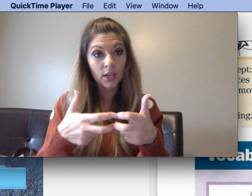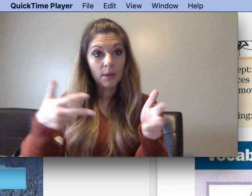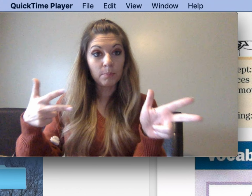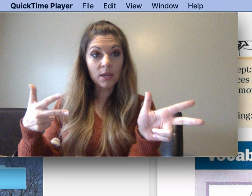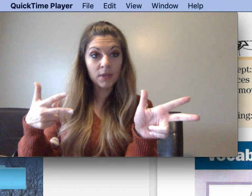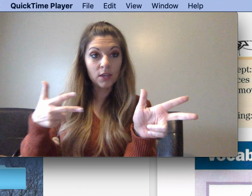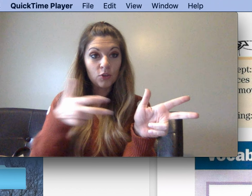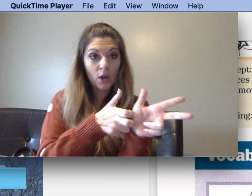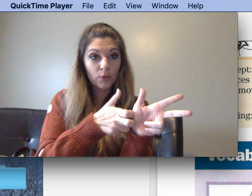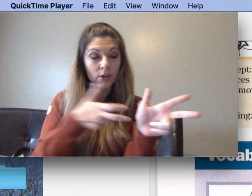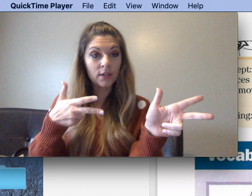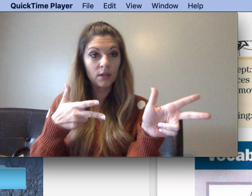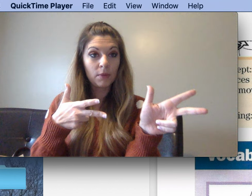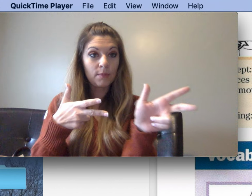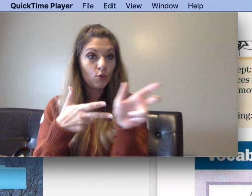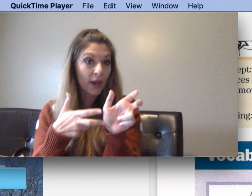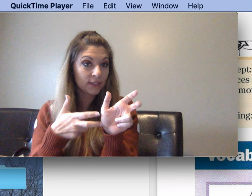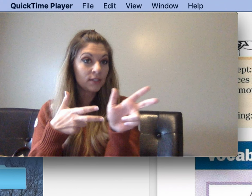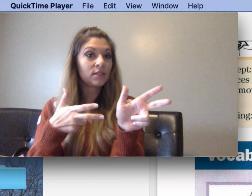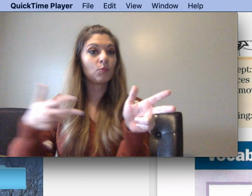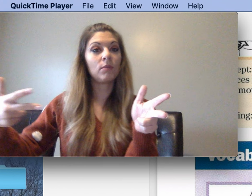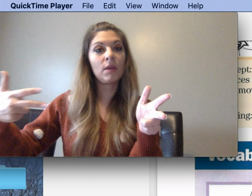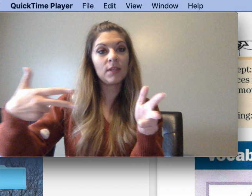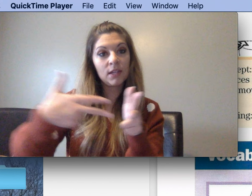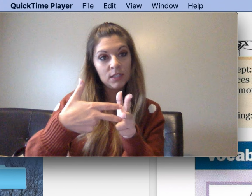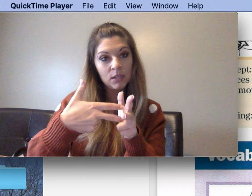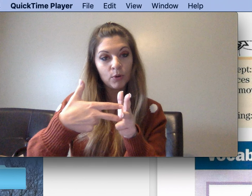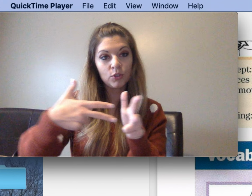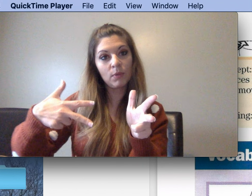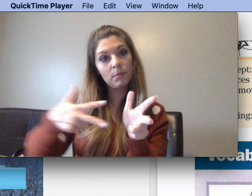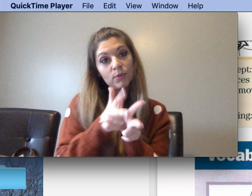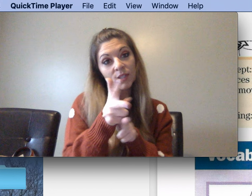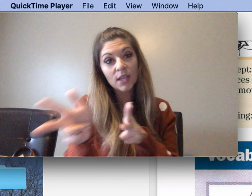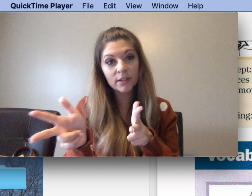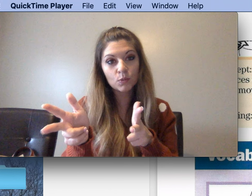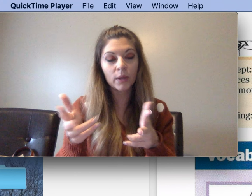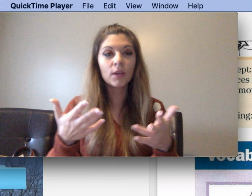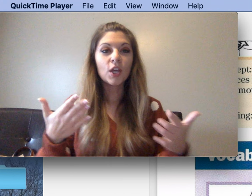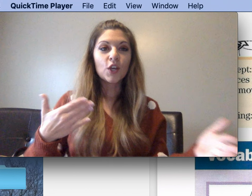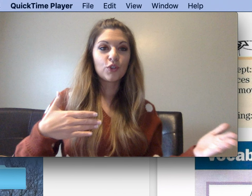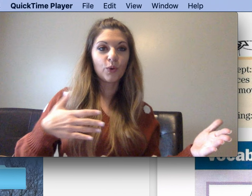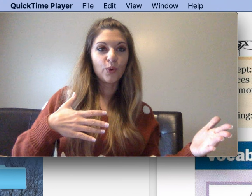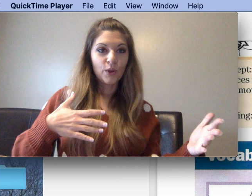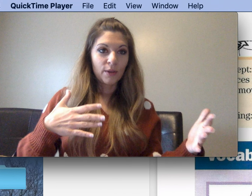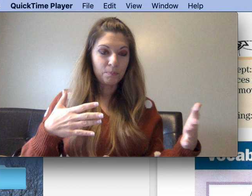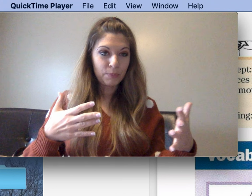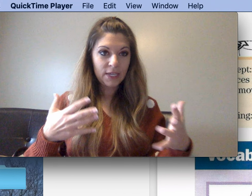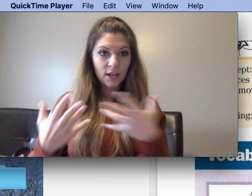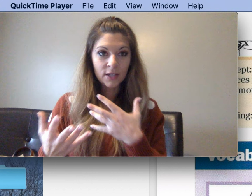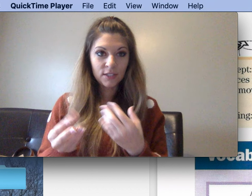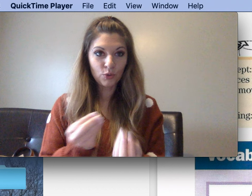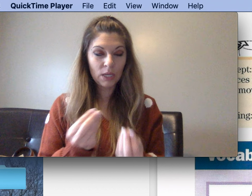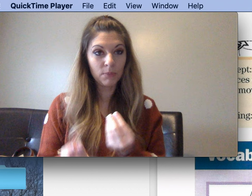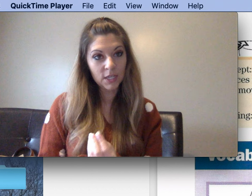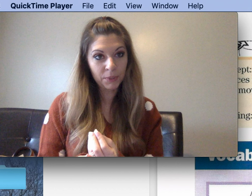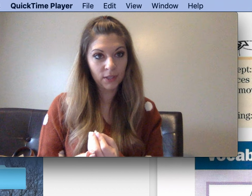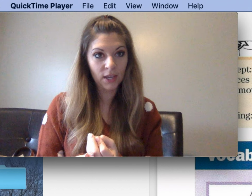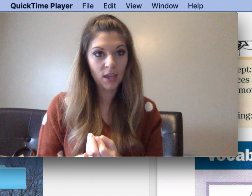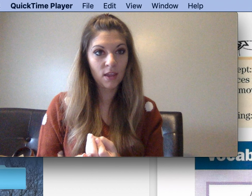collision. Maybe you got rear-ended. Maybe you backed into someone. Maybe they T-boned you. Maybe it was a side swipe. So because you